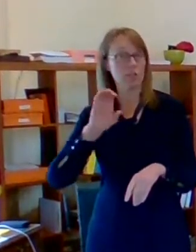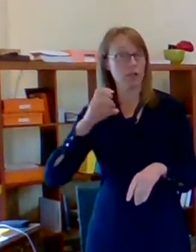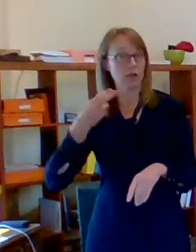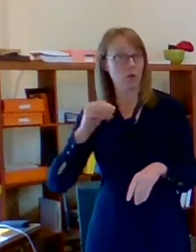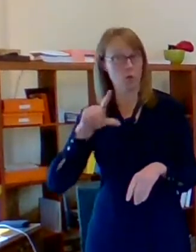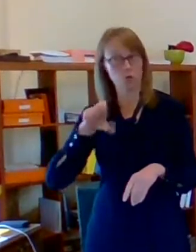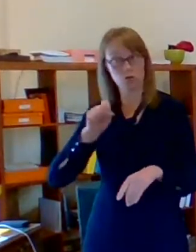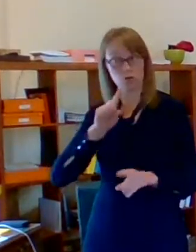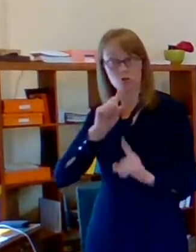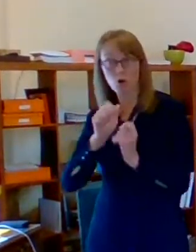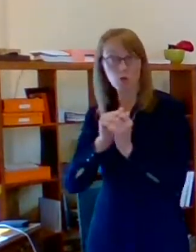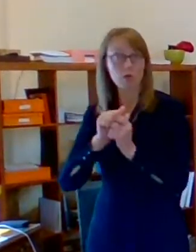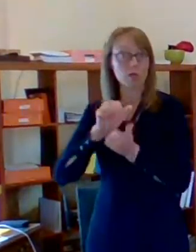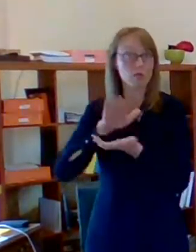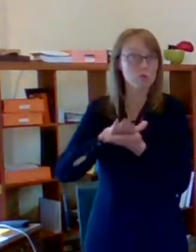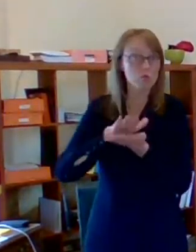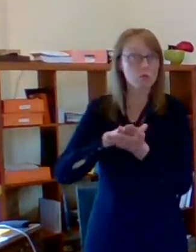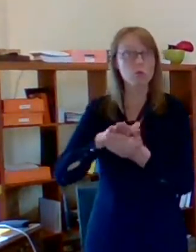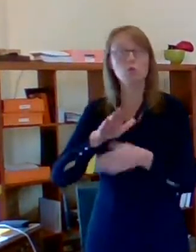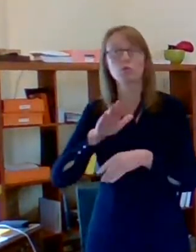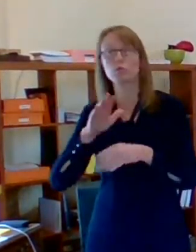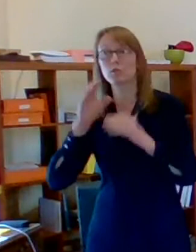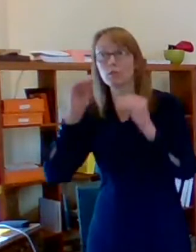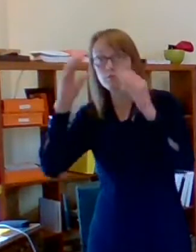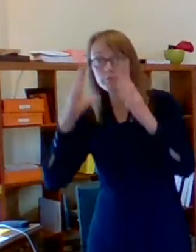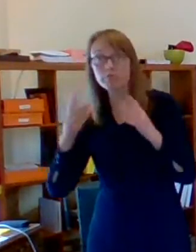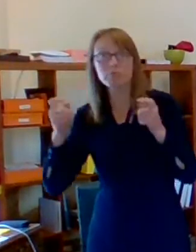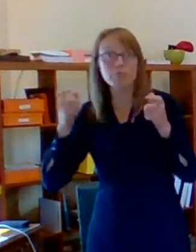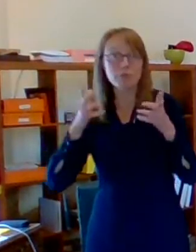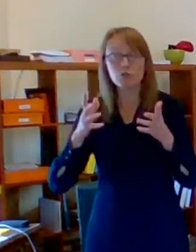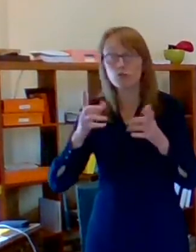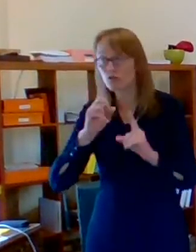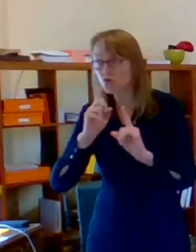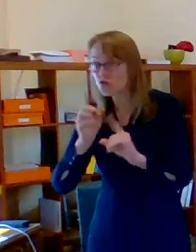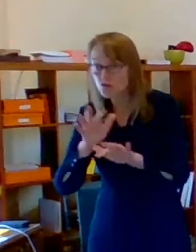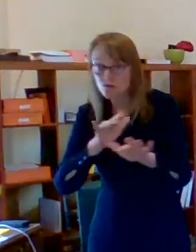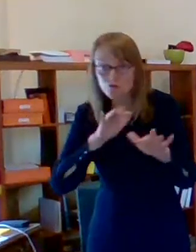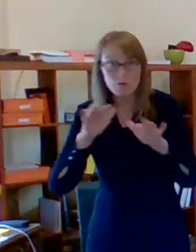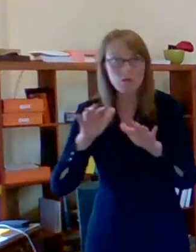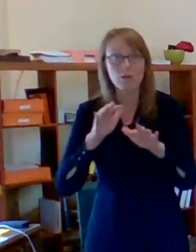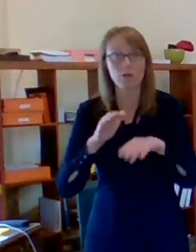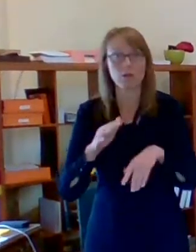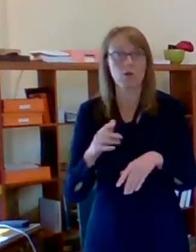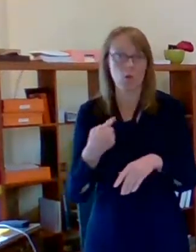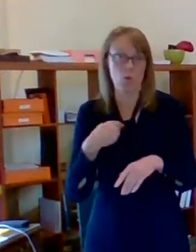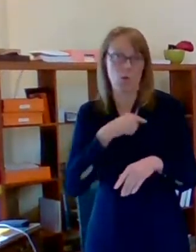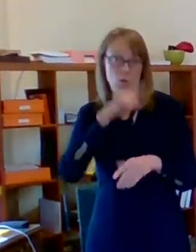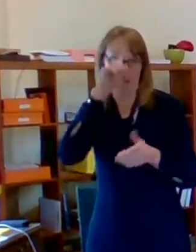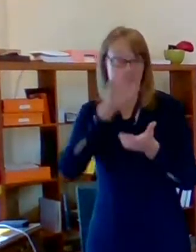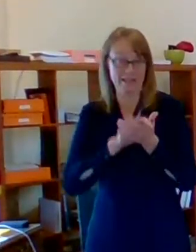and teachers and staff are kept separated, you can go to school safely, we believe. And so he's been